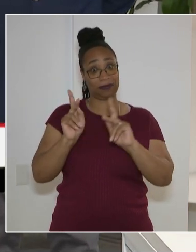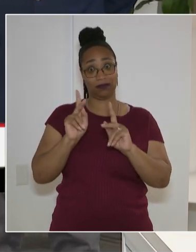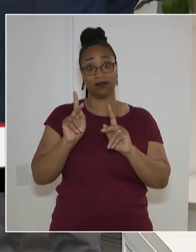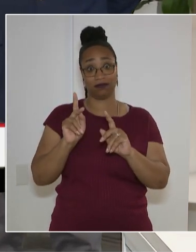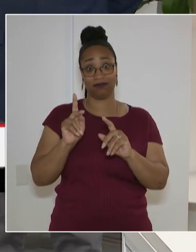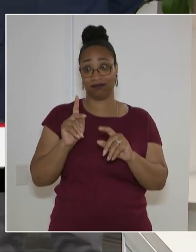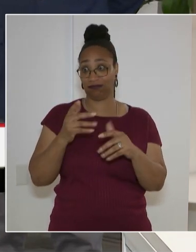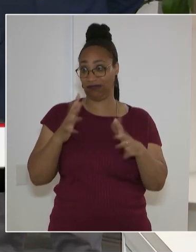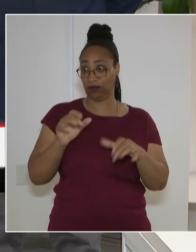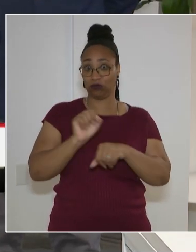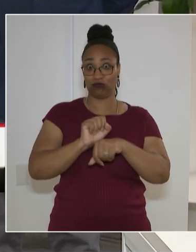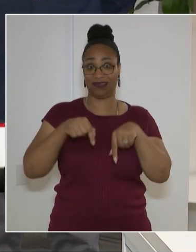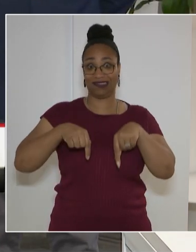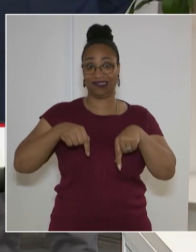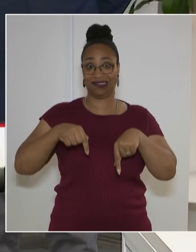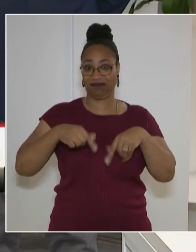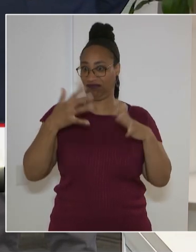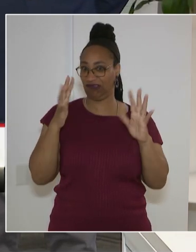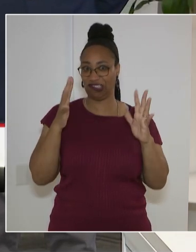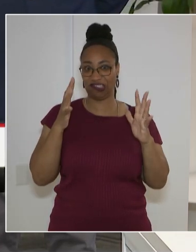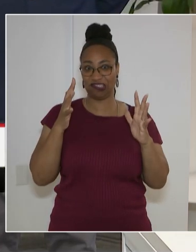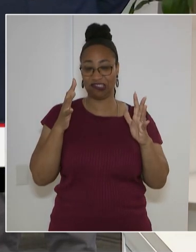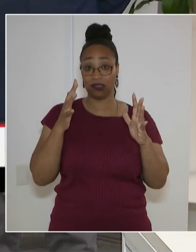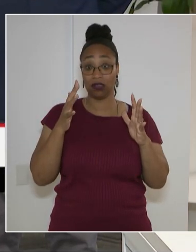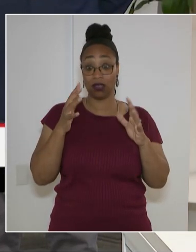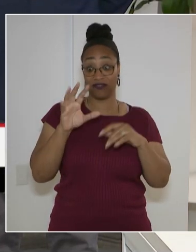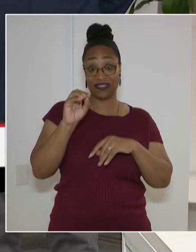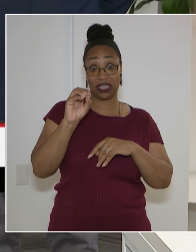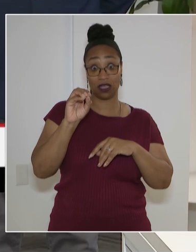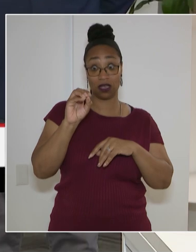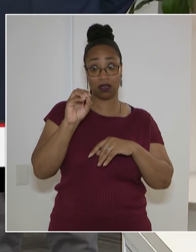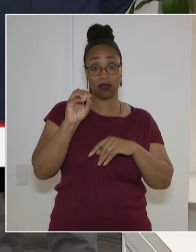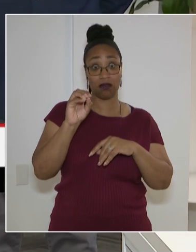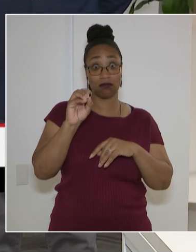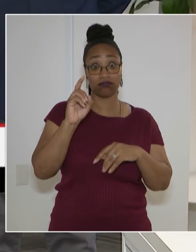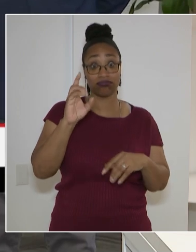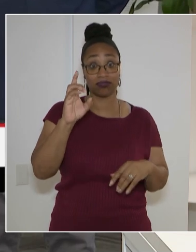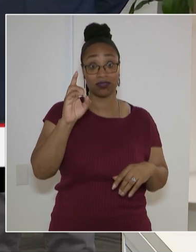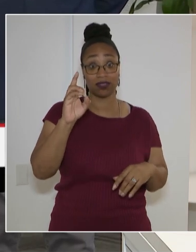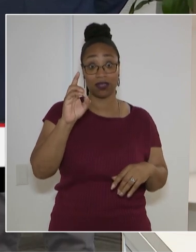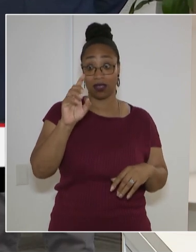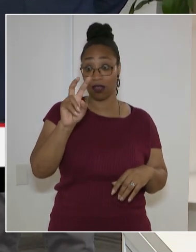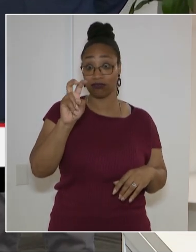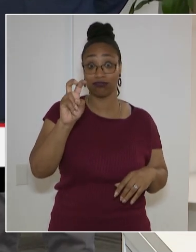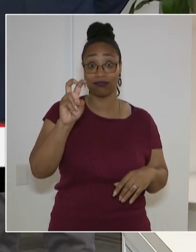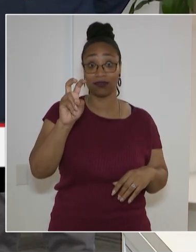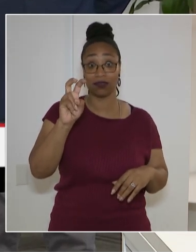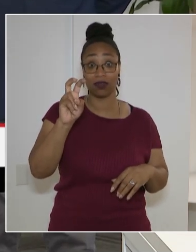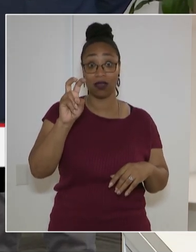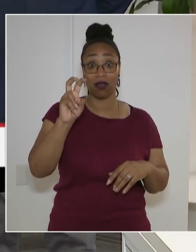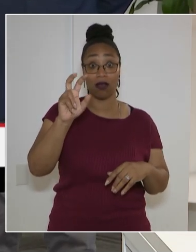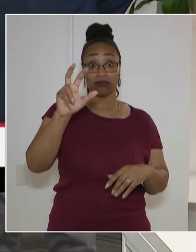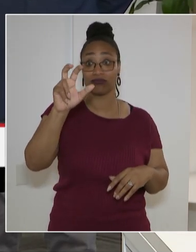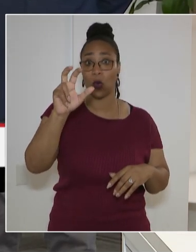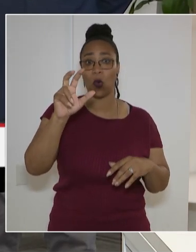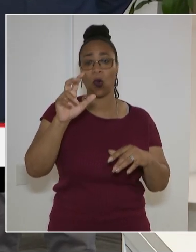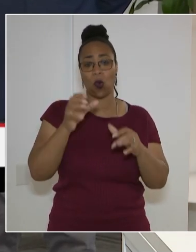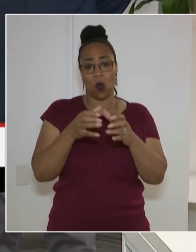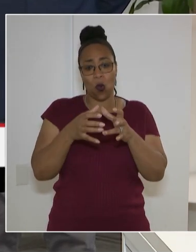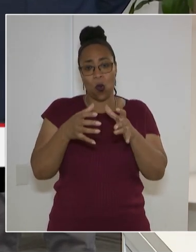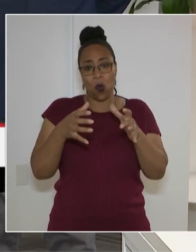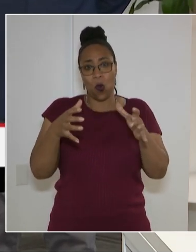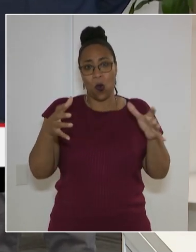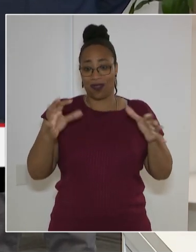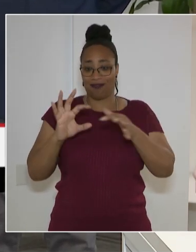of associations and industries that you represent, we hope that that number will grow.